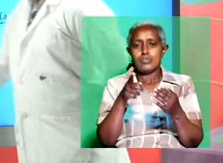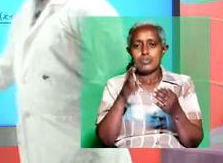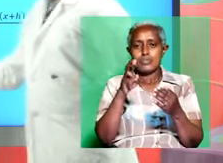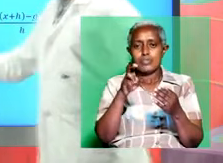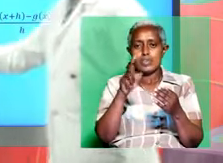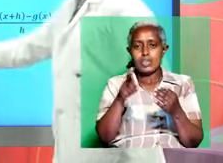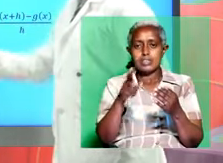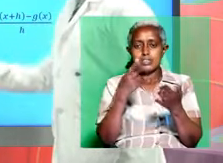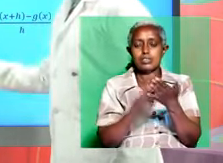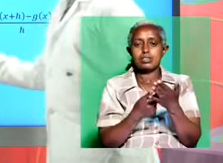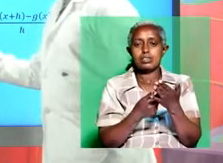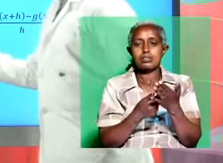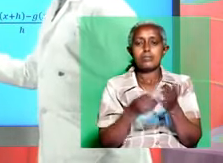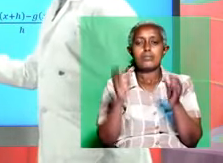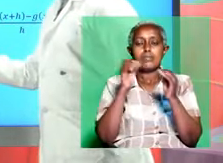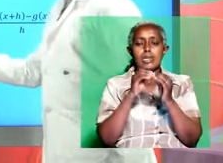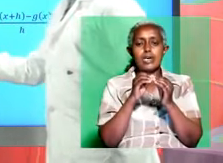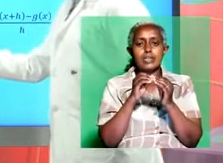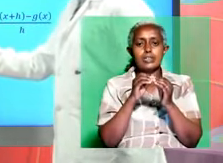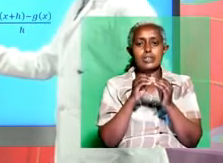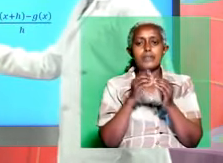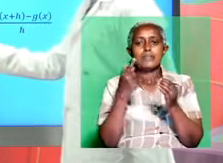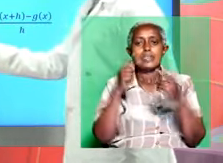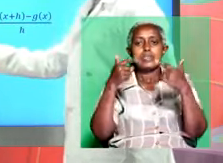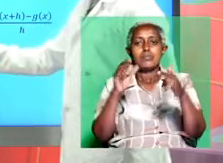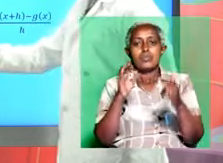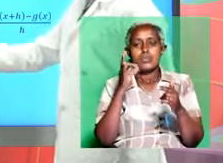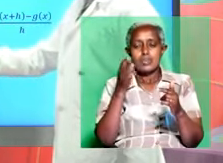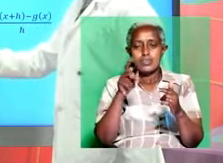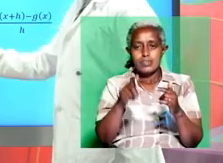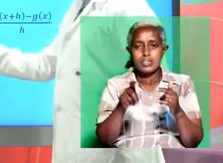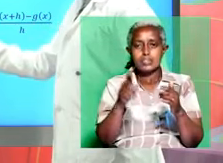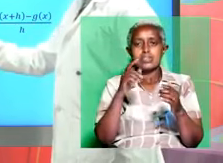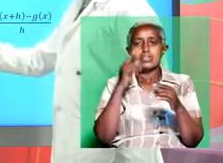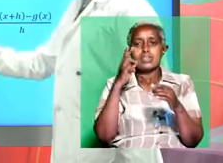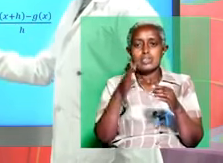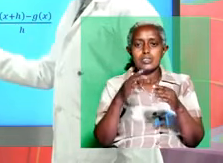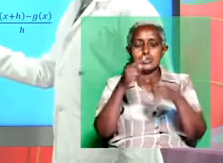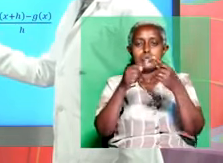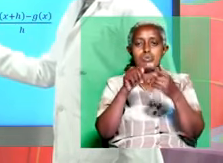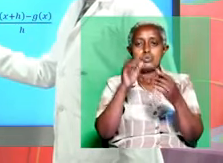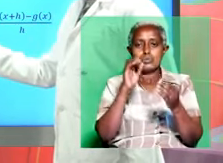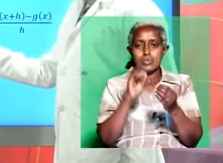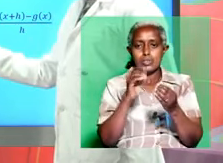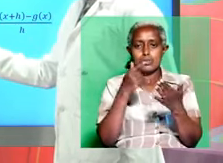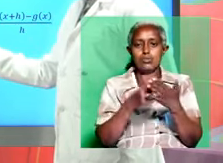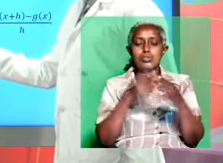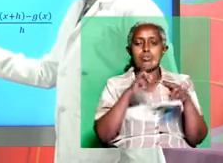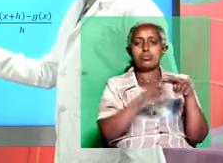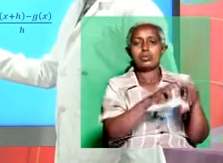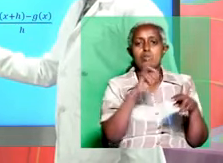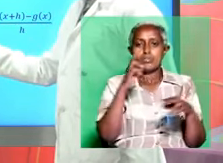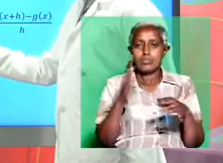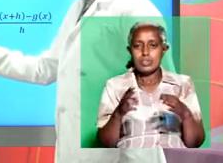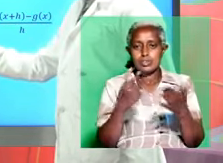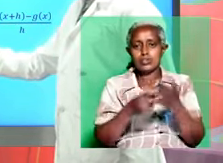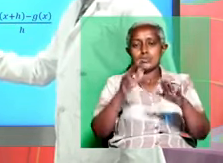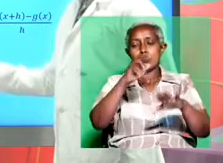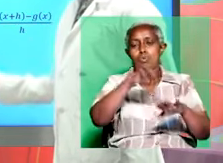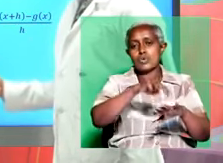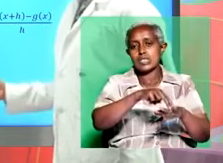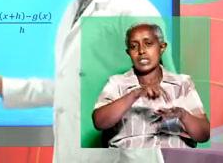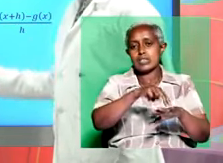here, plus the limit of f(x) where h goes to 0. This is independent of h, so it is